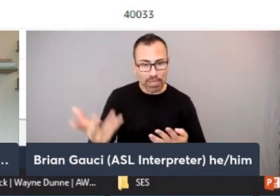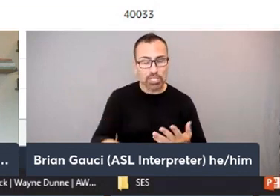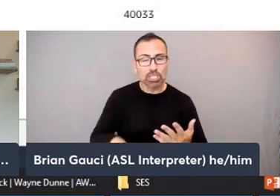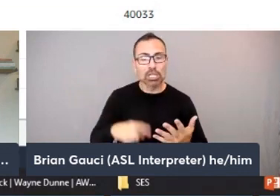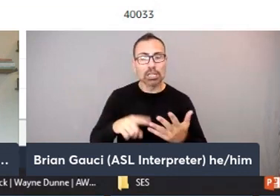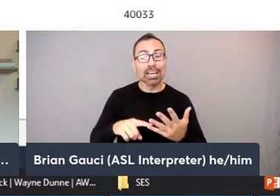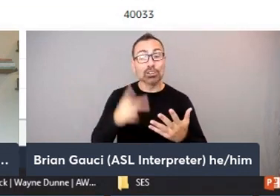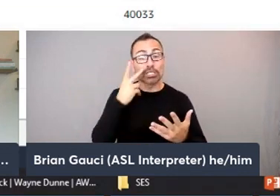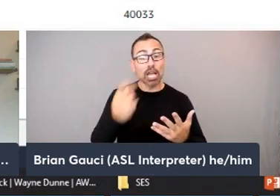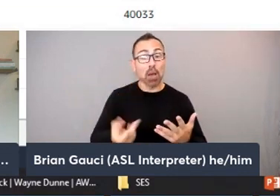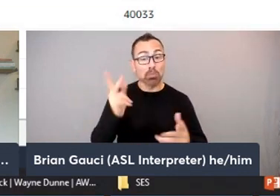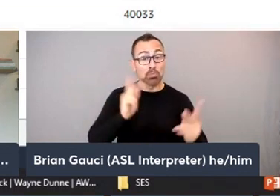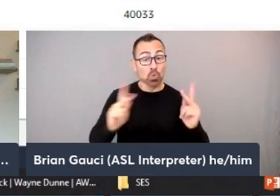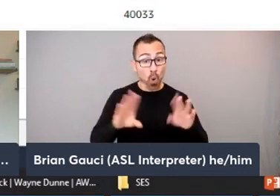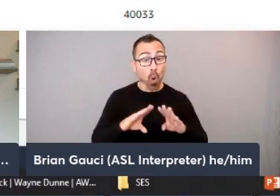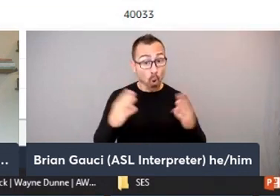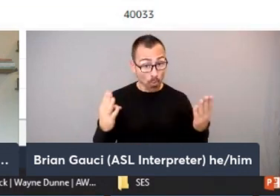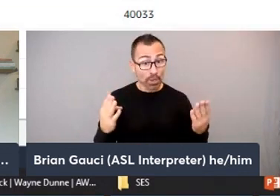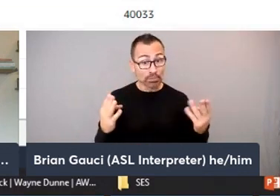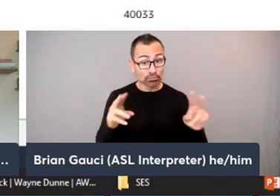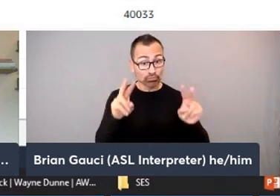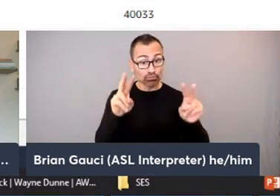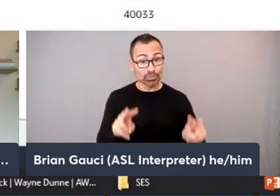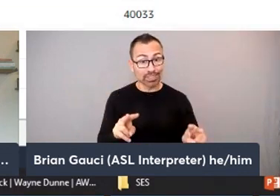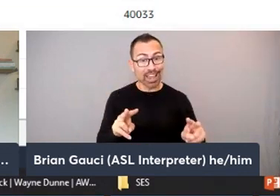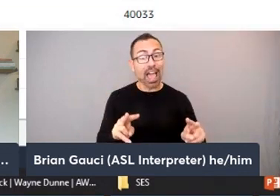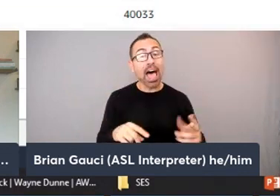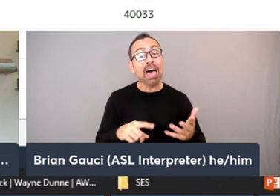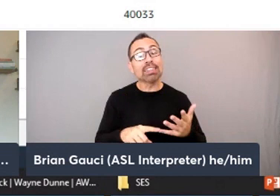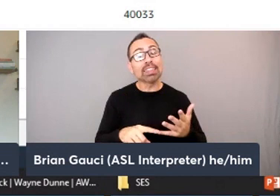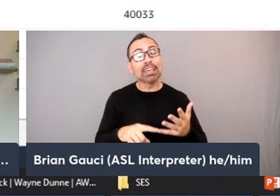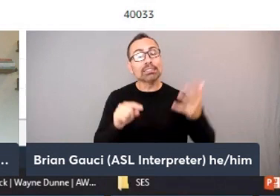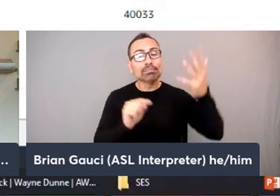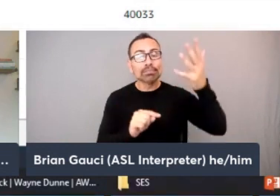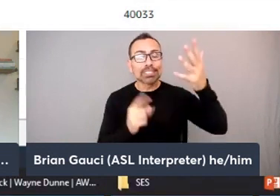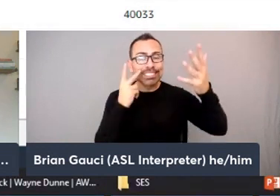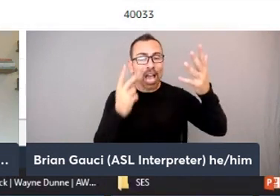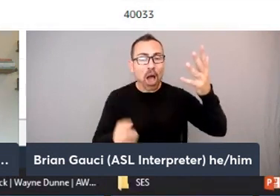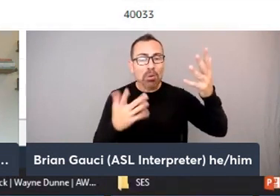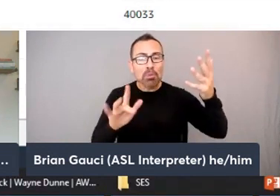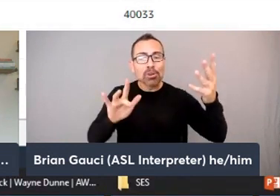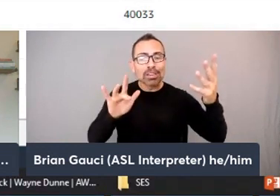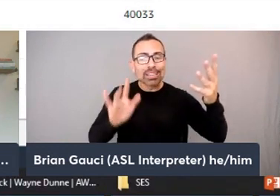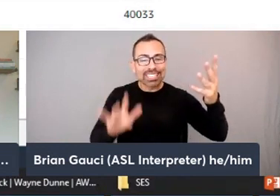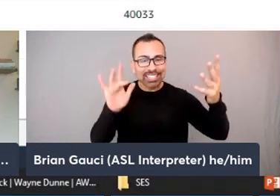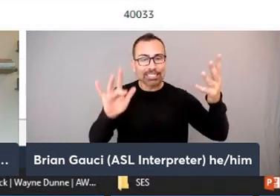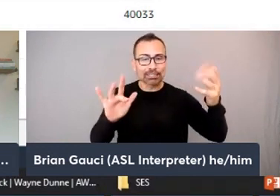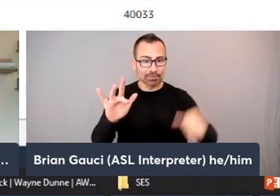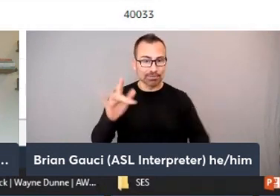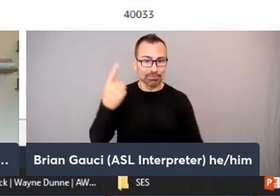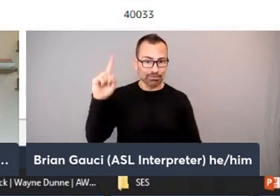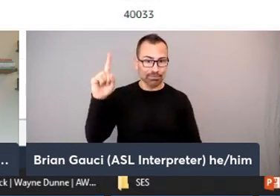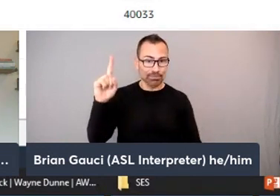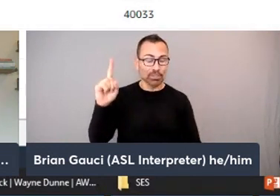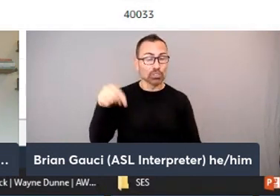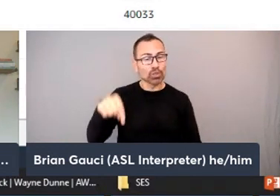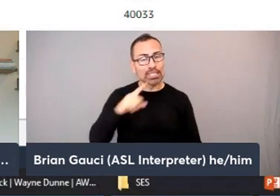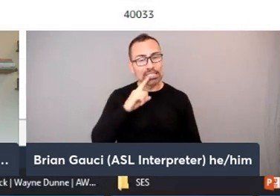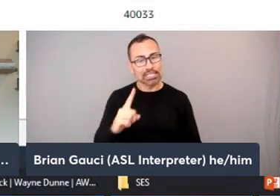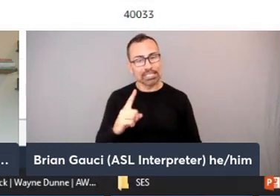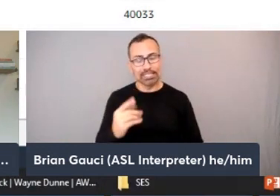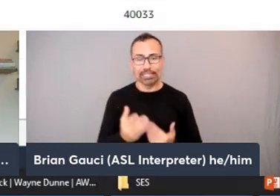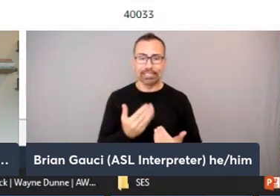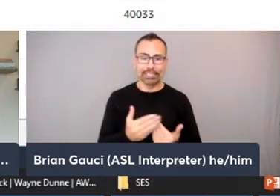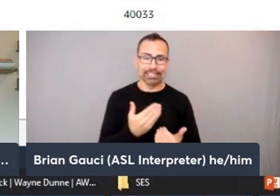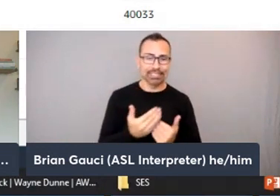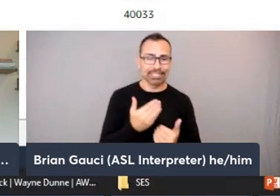actually opened the email, looked at it, and then even how many people actually clicked on it. So this is like a really easy transition for you to just in one shot say,